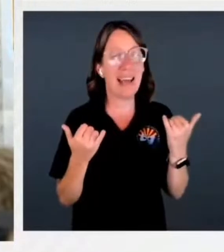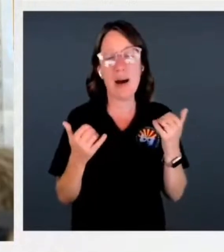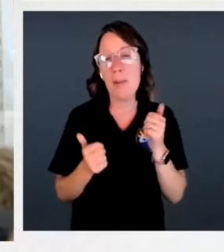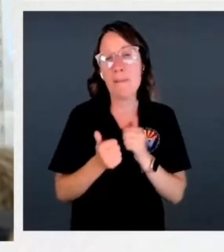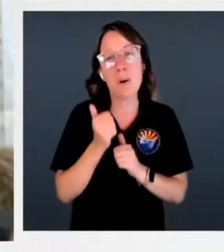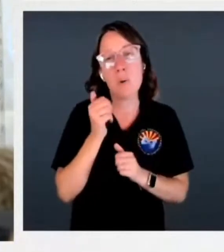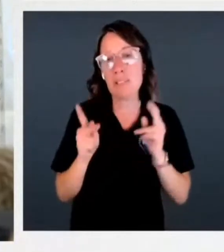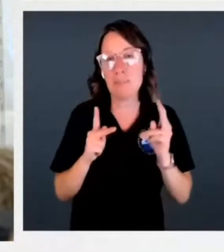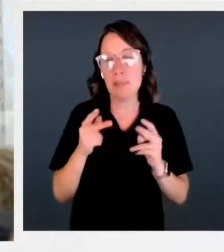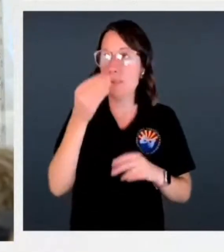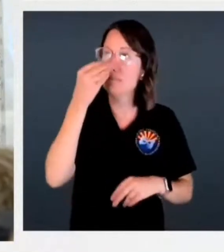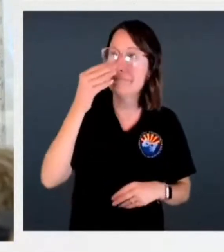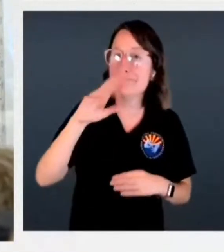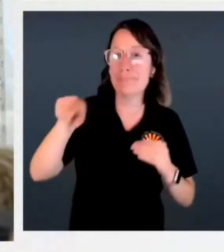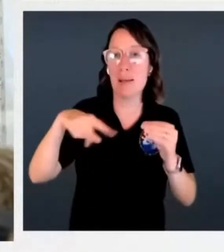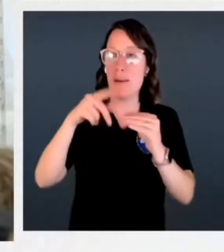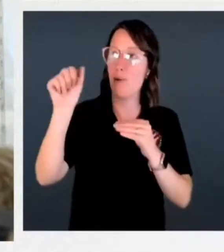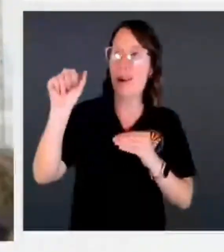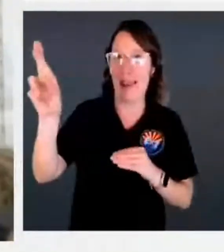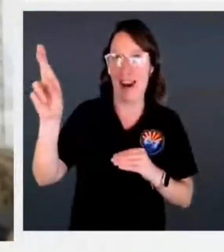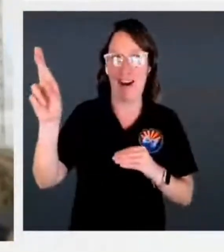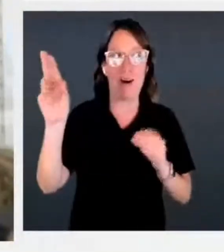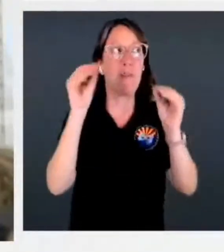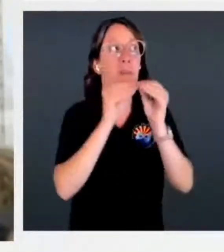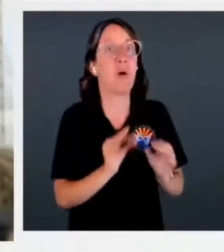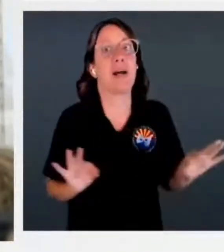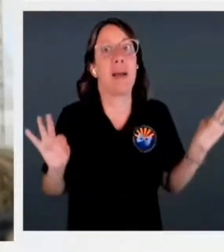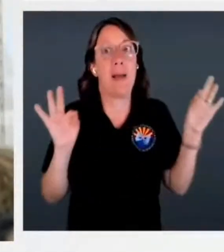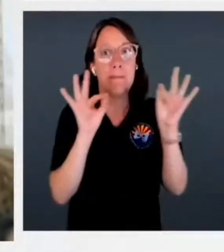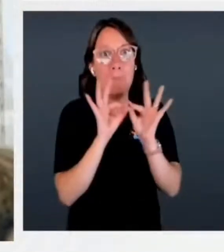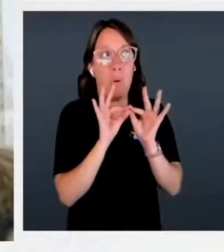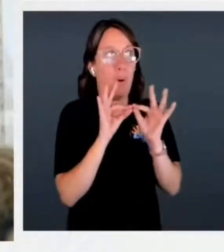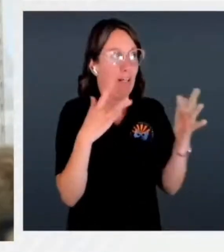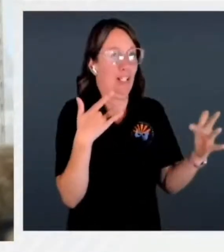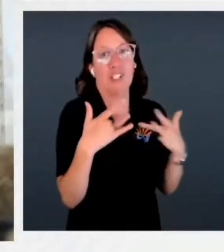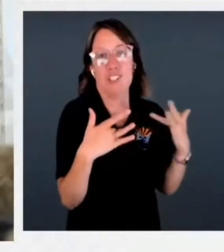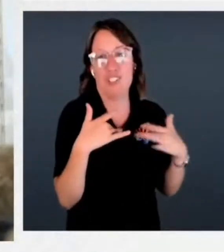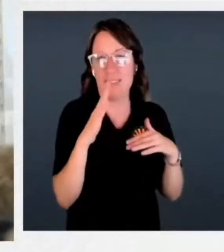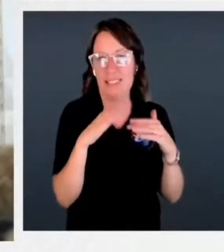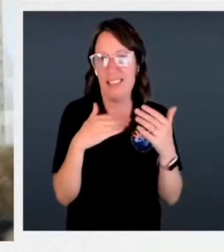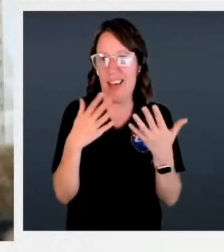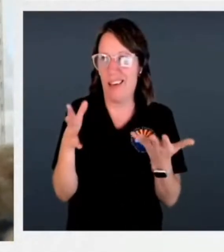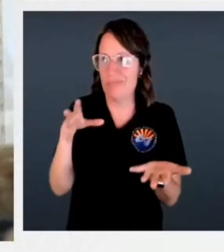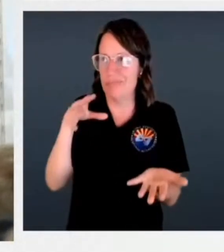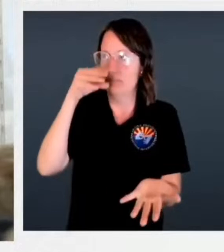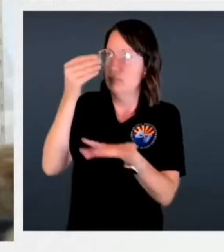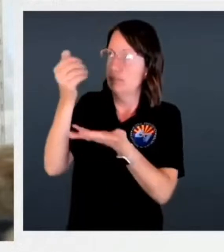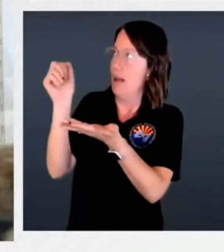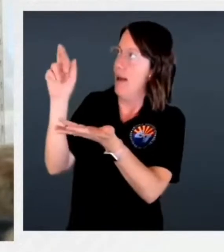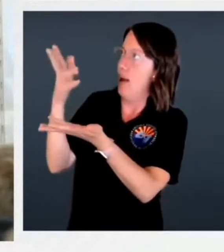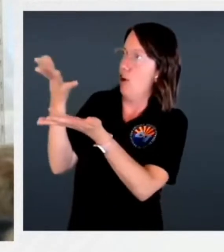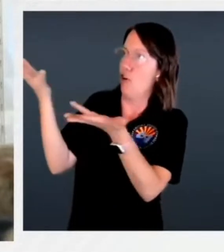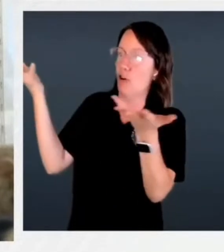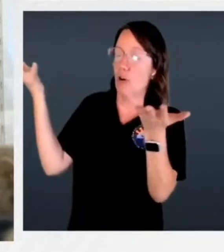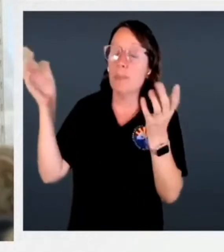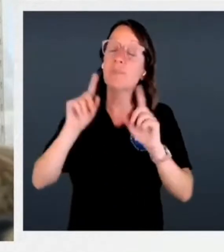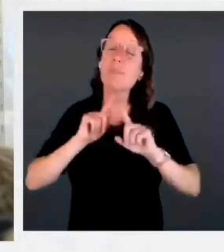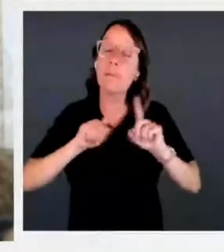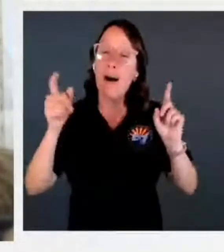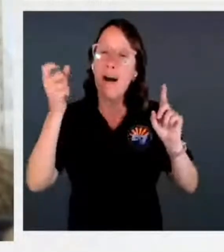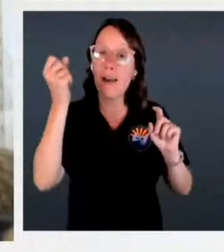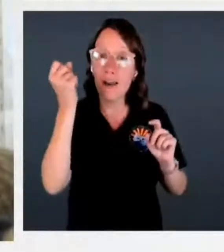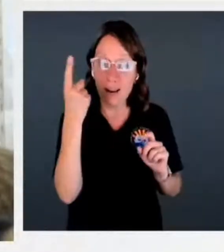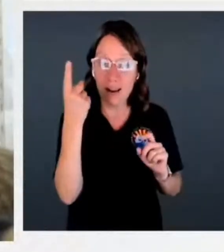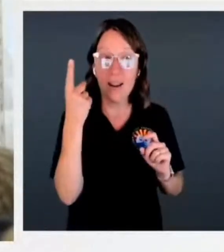mind. You have bigger things to worry about. Most of us always have bigger things to worry about. But as wildfire season and wildfire